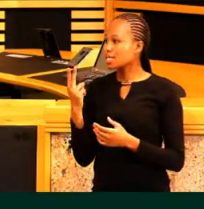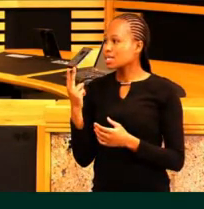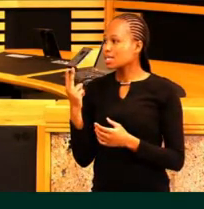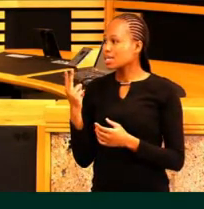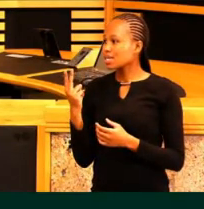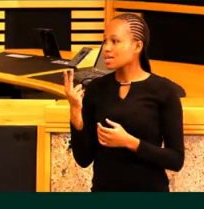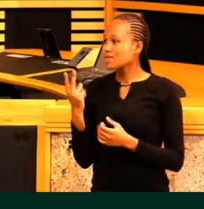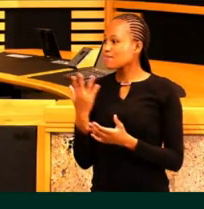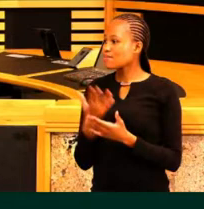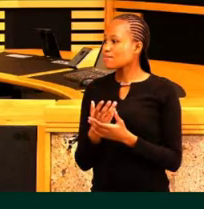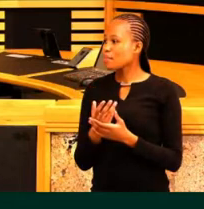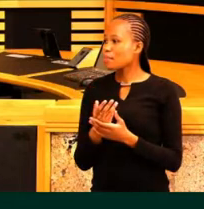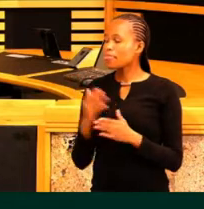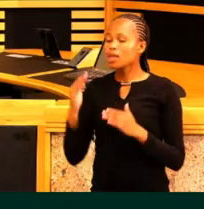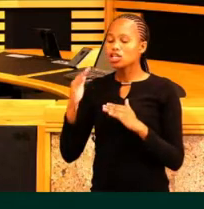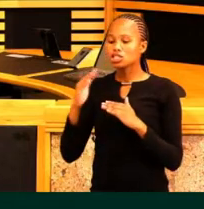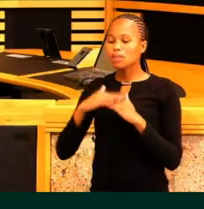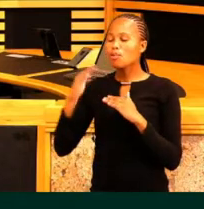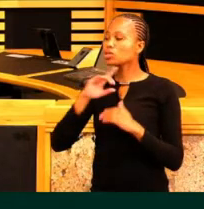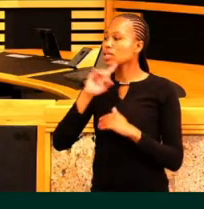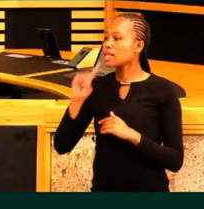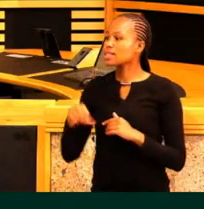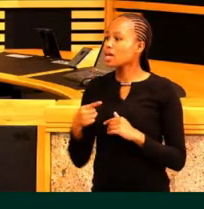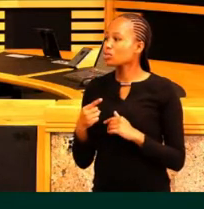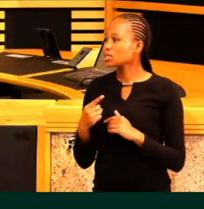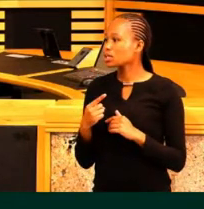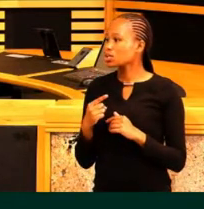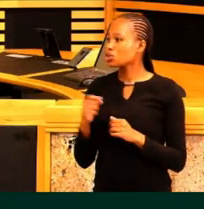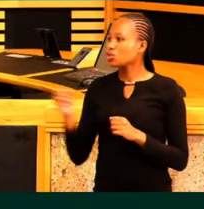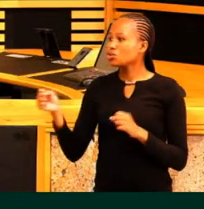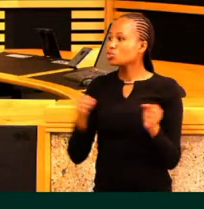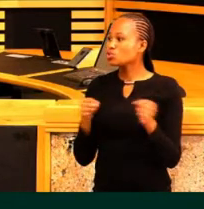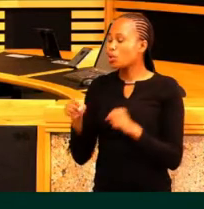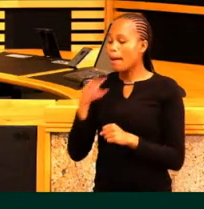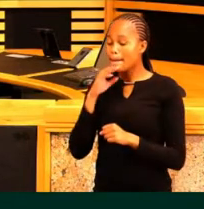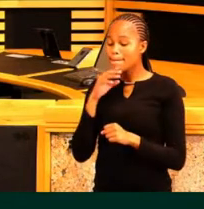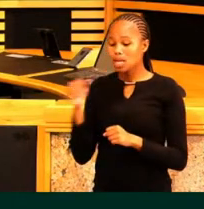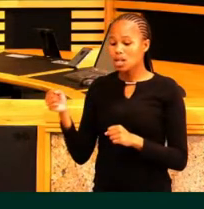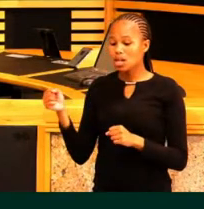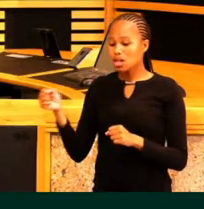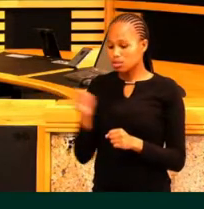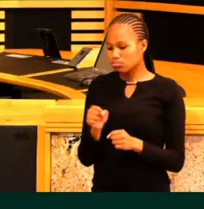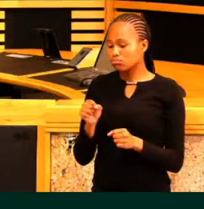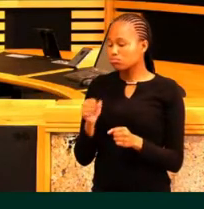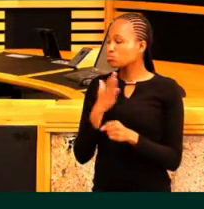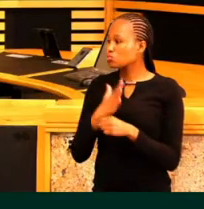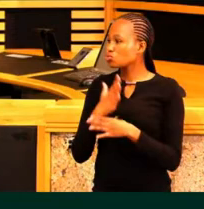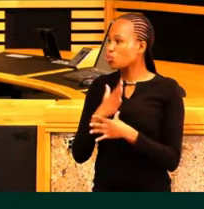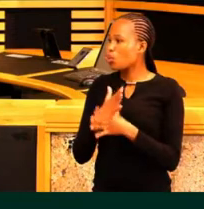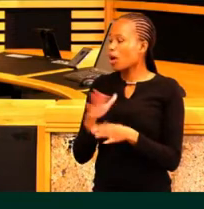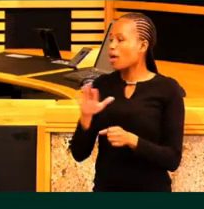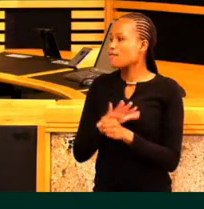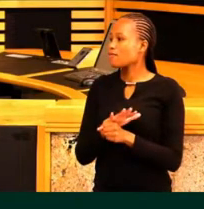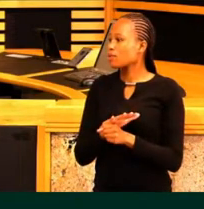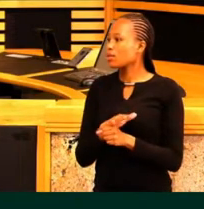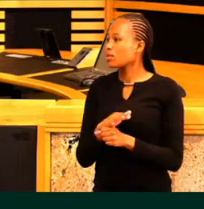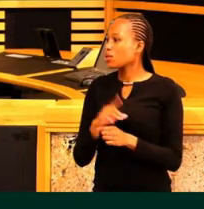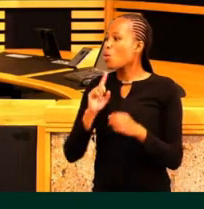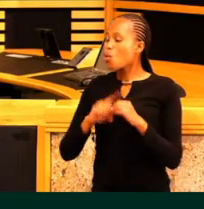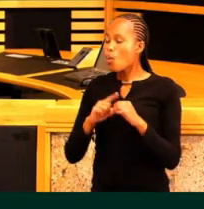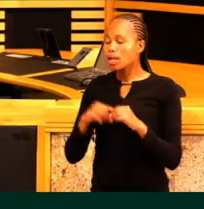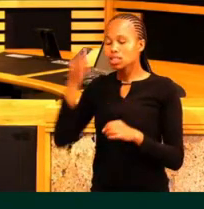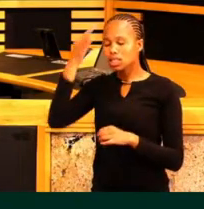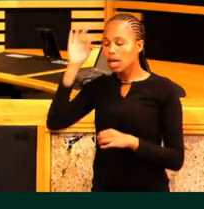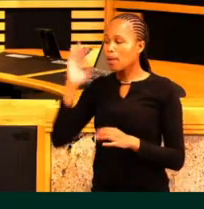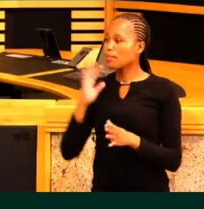actually it's more than thousand job opportunities those are permanent jobs quality jobs in government so we were